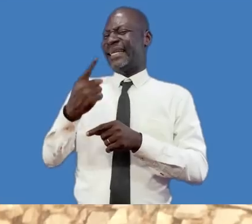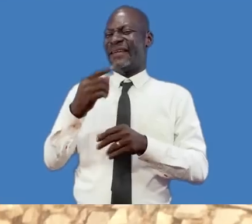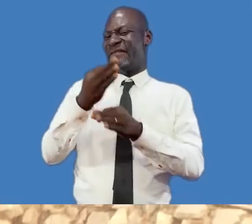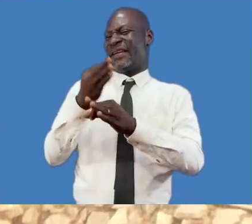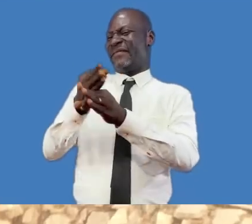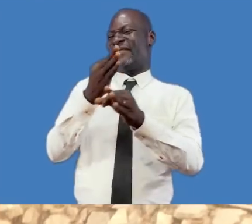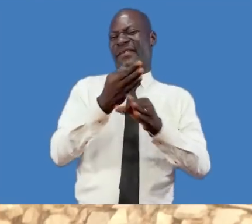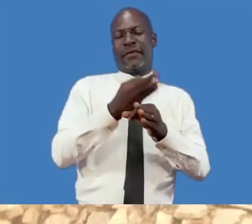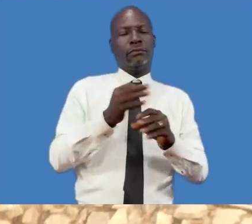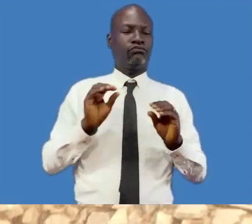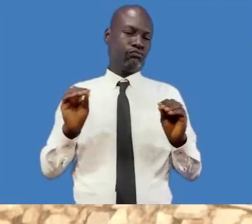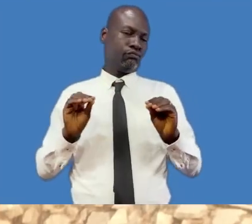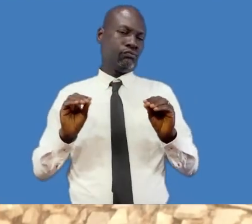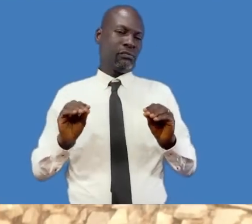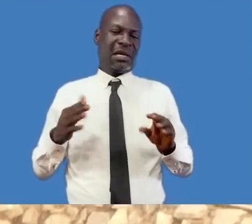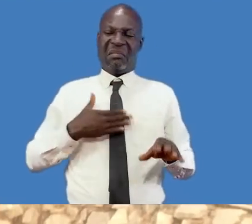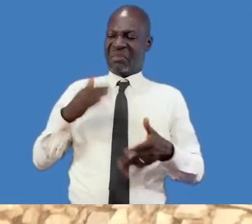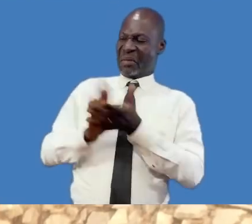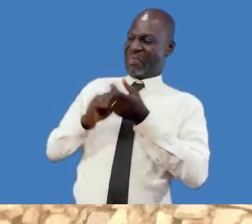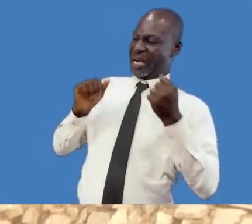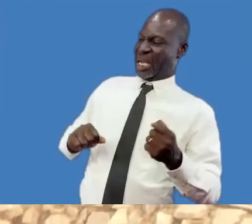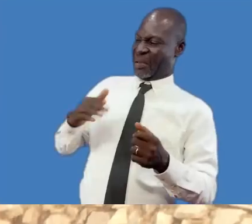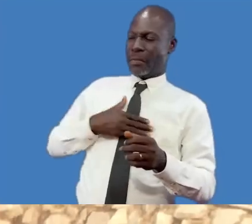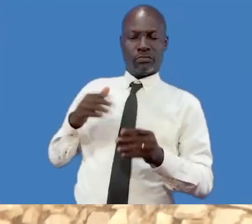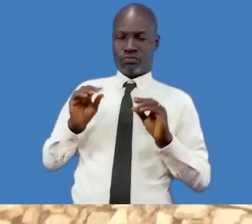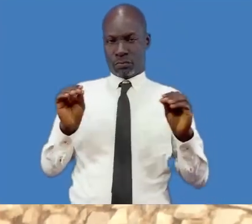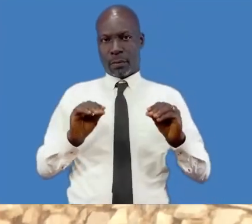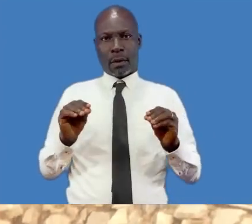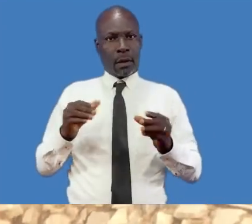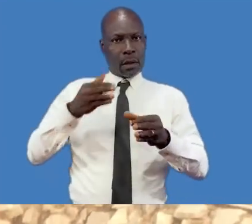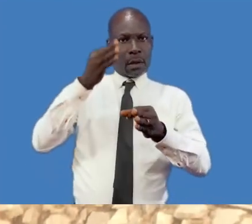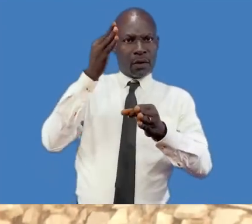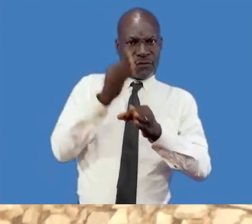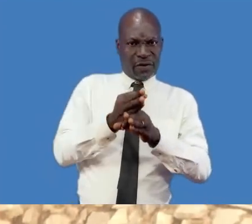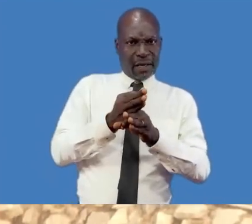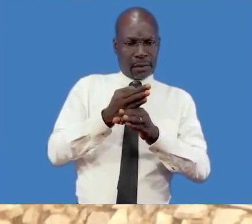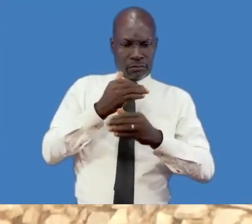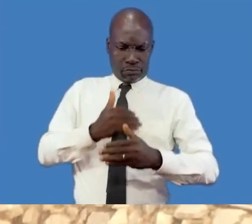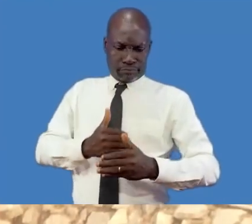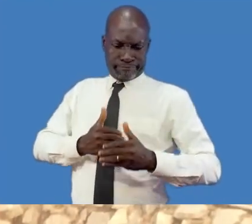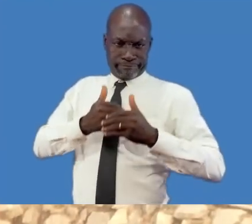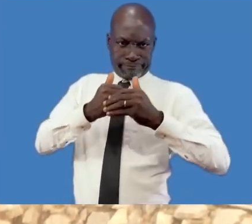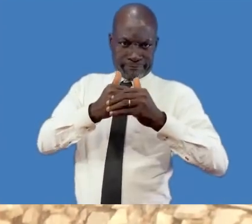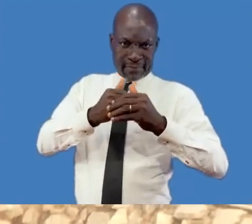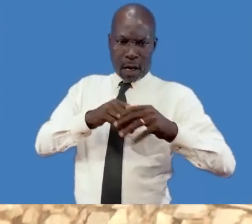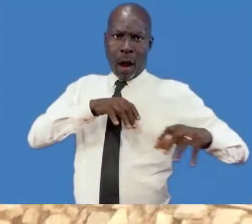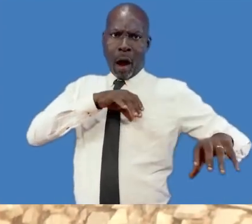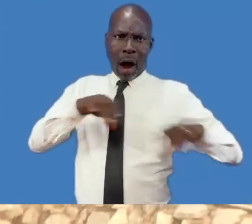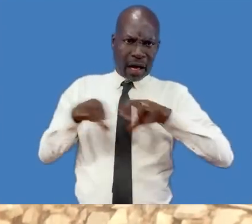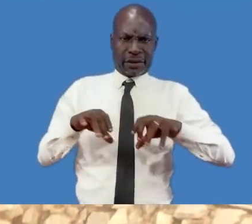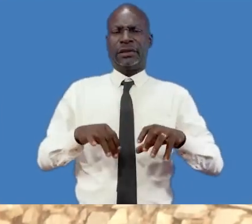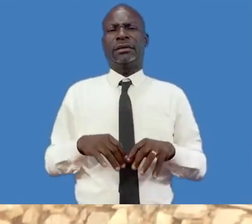ka sɛ wogye biribi di. Na faith no must move us into action. Etwa sɛ yɛgyidie